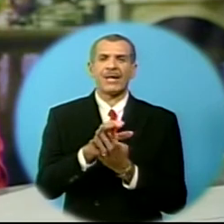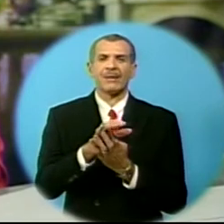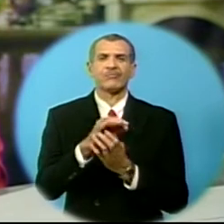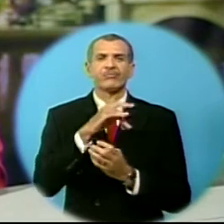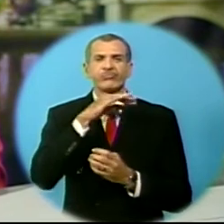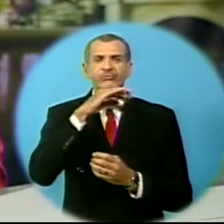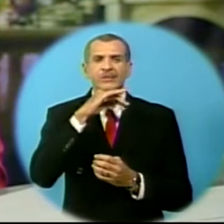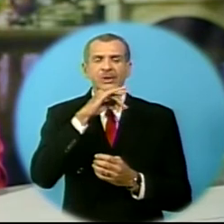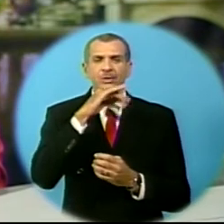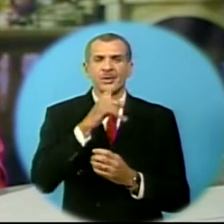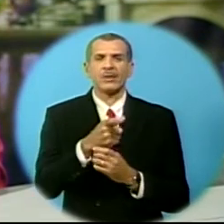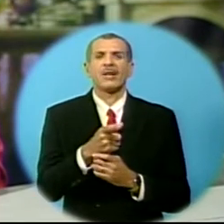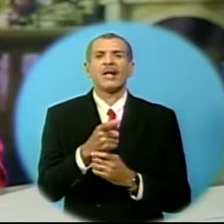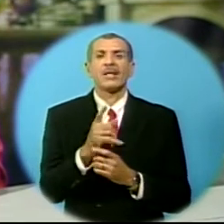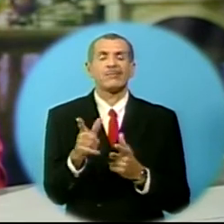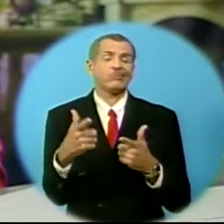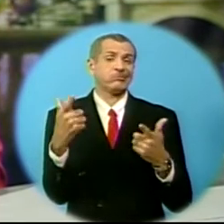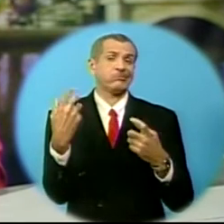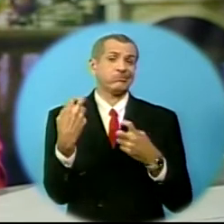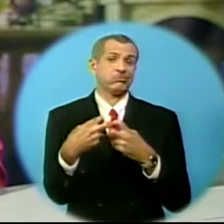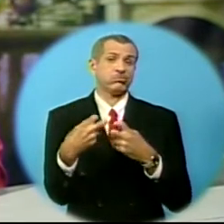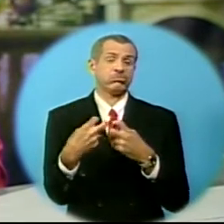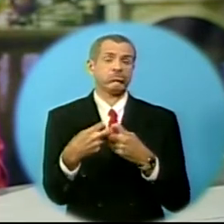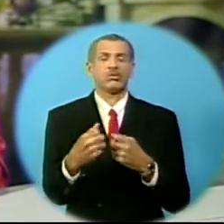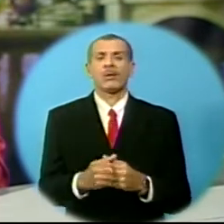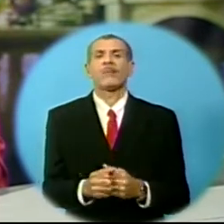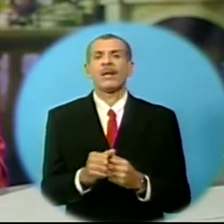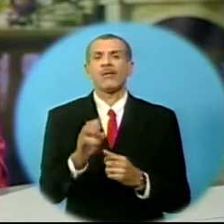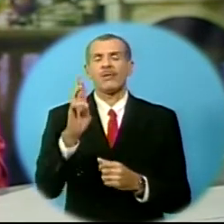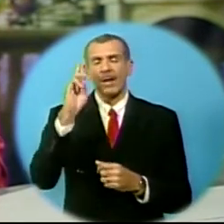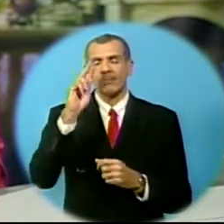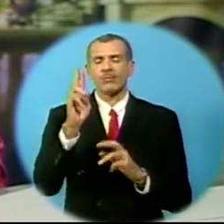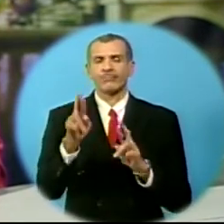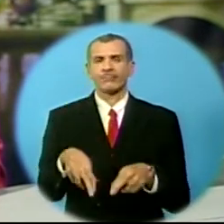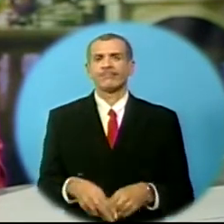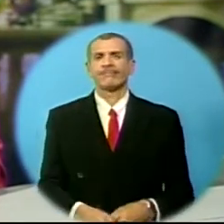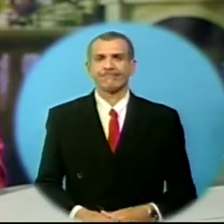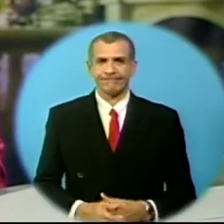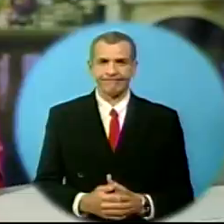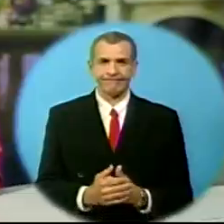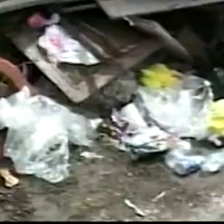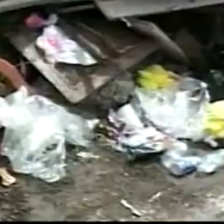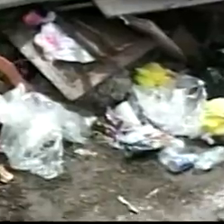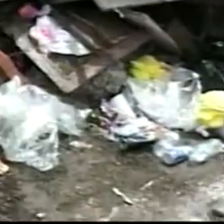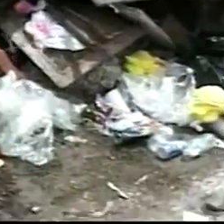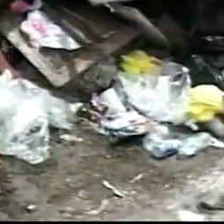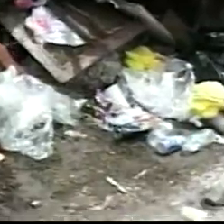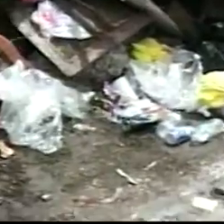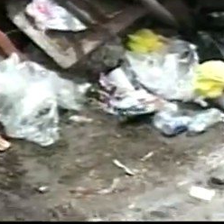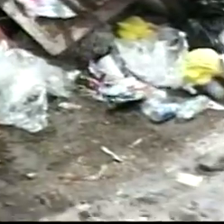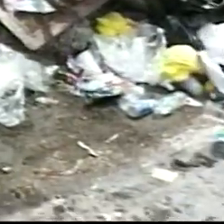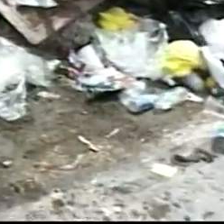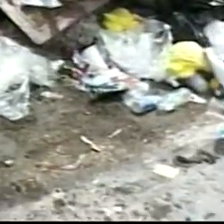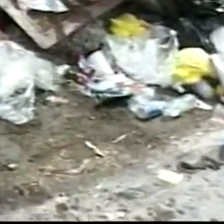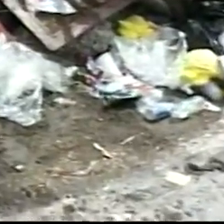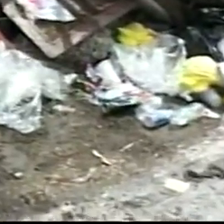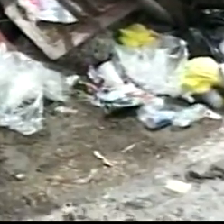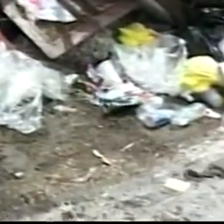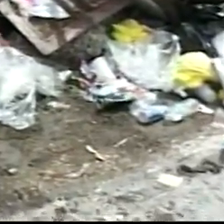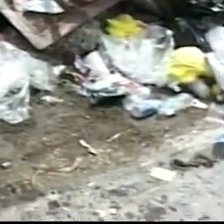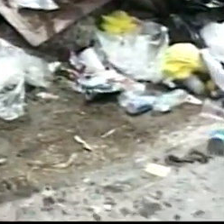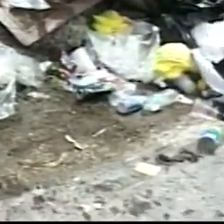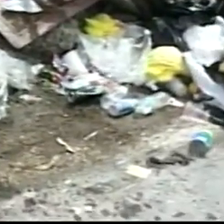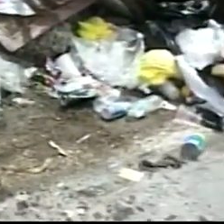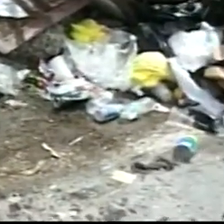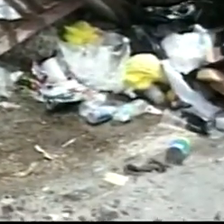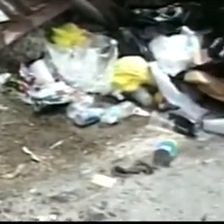is shaping up to be a mammoth task. Ryan Broom has that story. Just 24 hours after the Sanitation